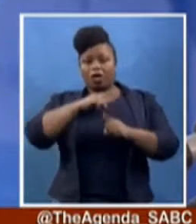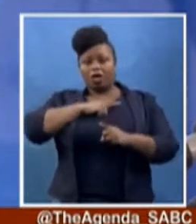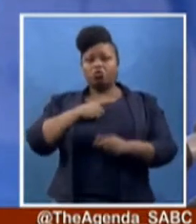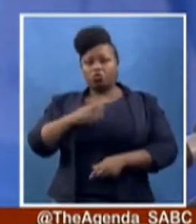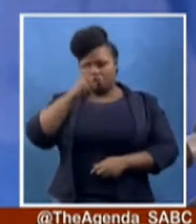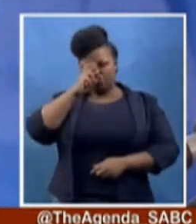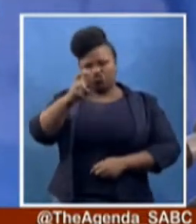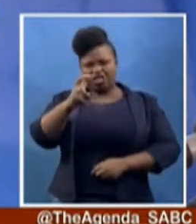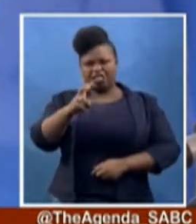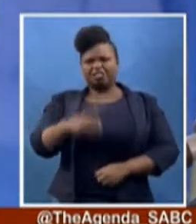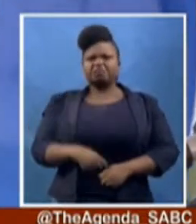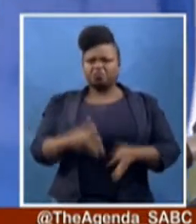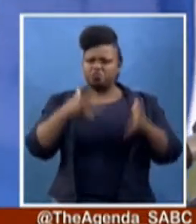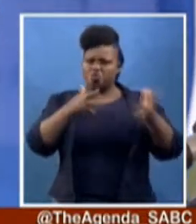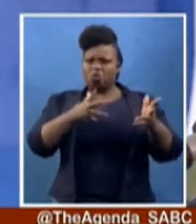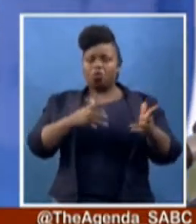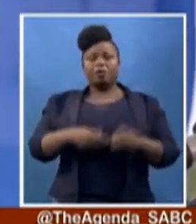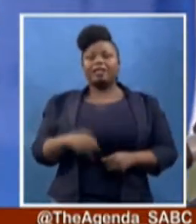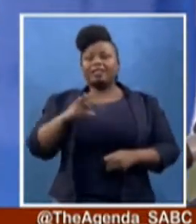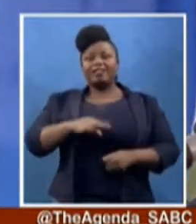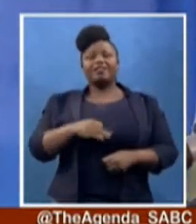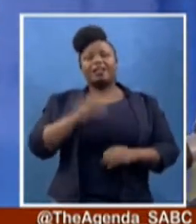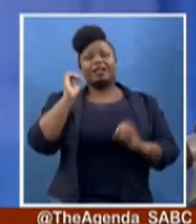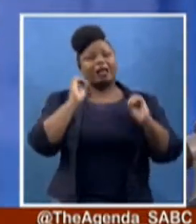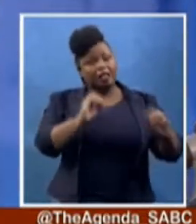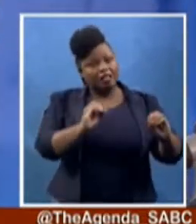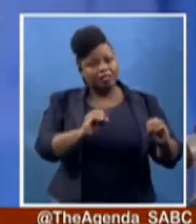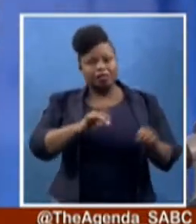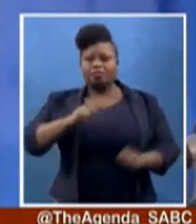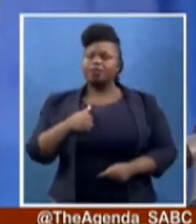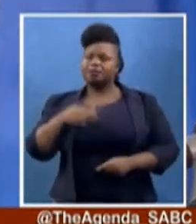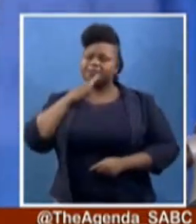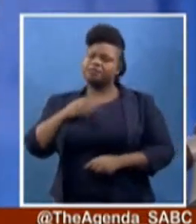bangata. Re a leboha, President.